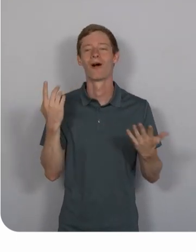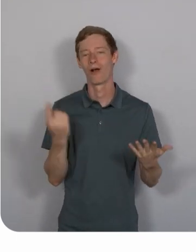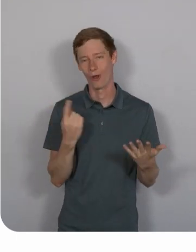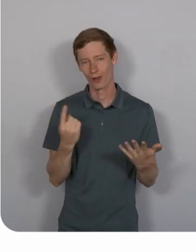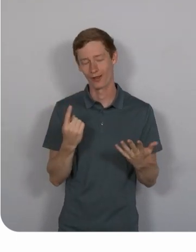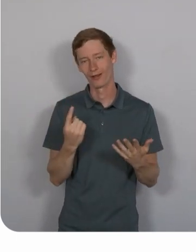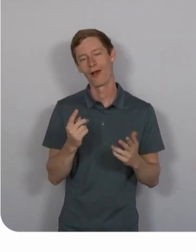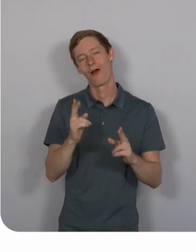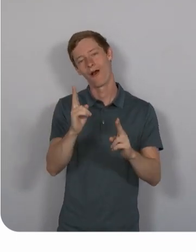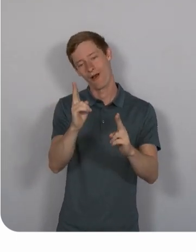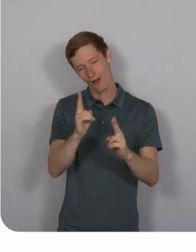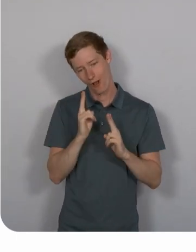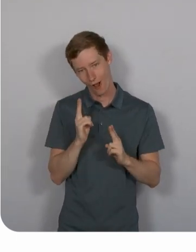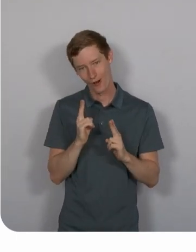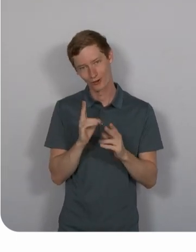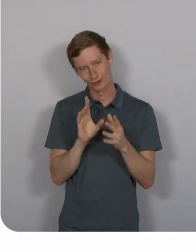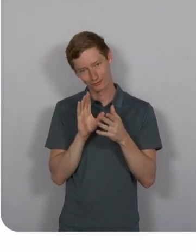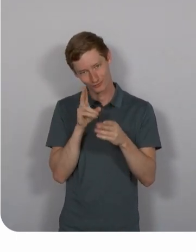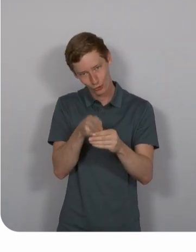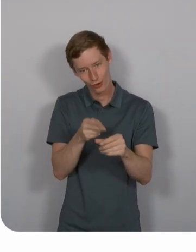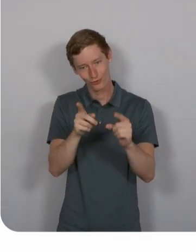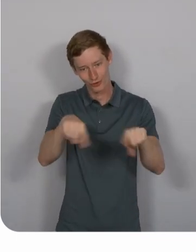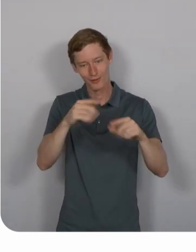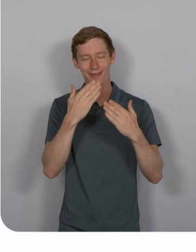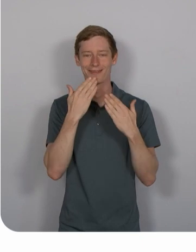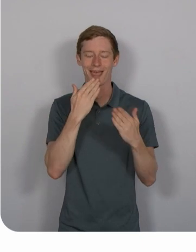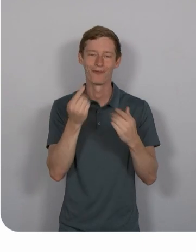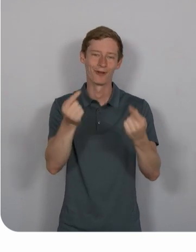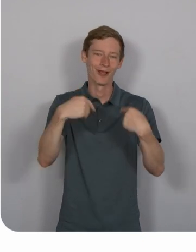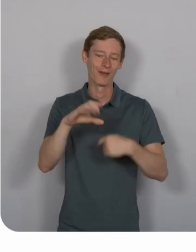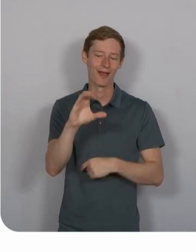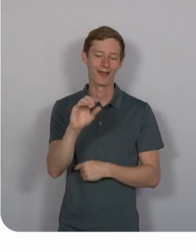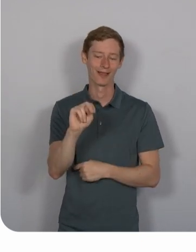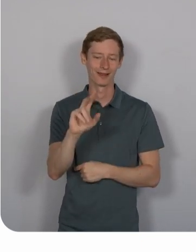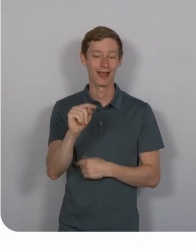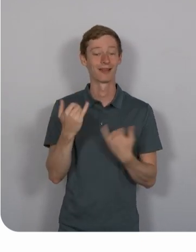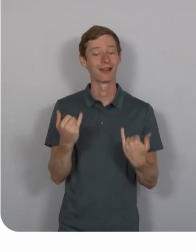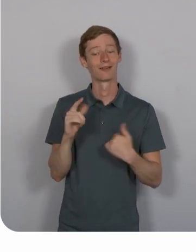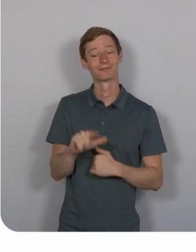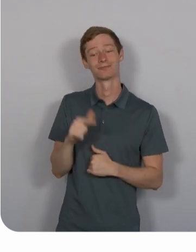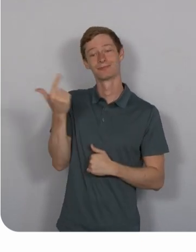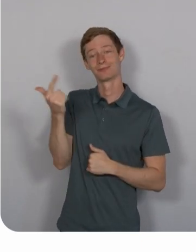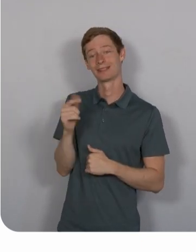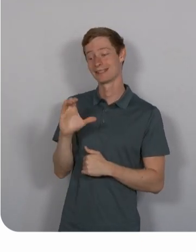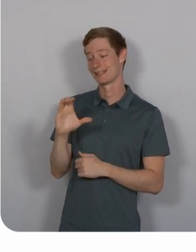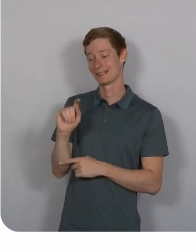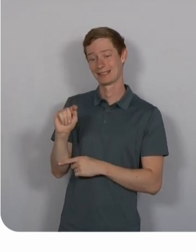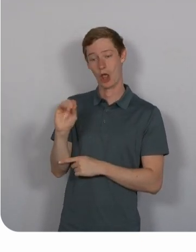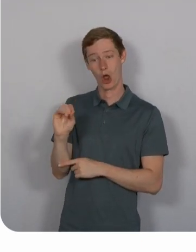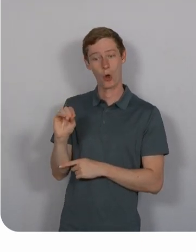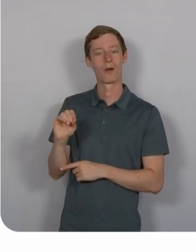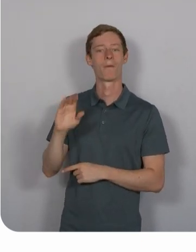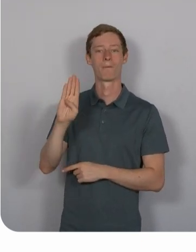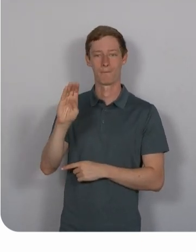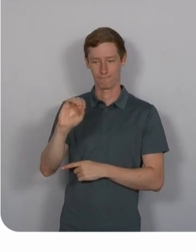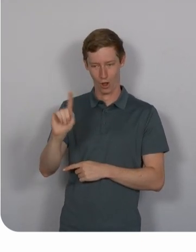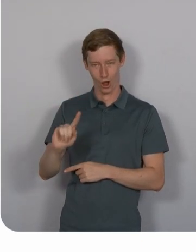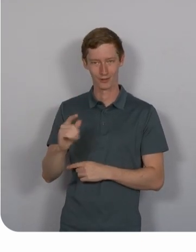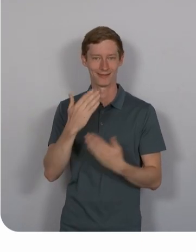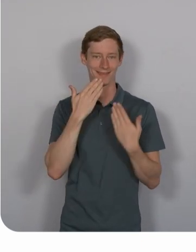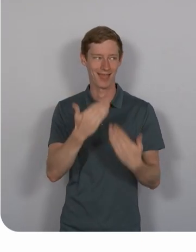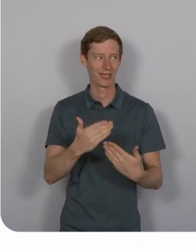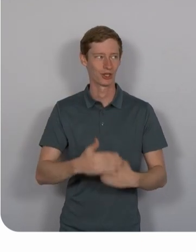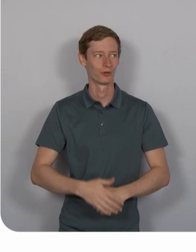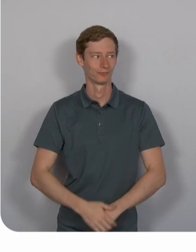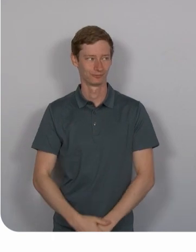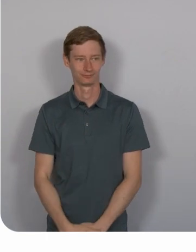on this journey building this with you. Thank you all for coming out to Connect. And now I'm going to hand it over to our Chief Technology Officer, Boz. Thank you.